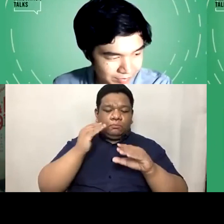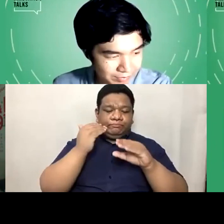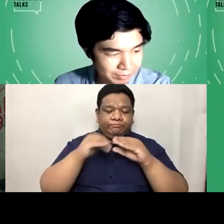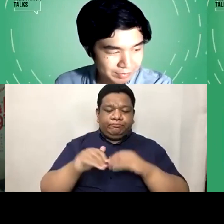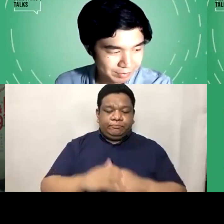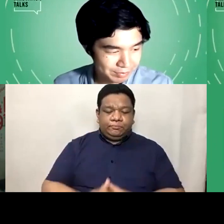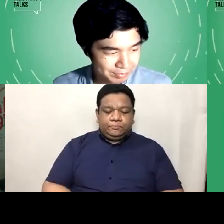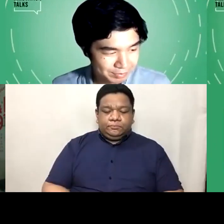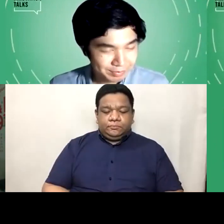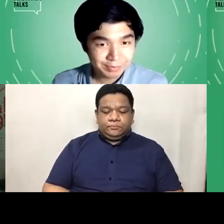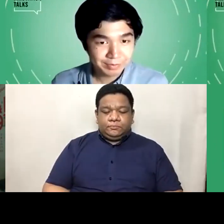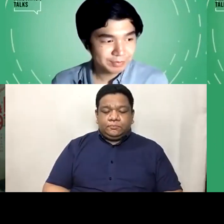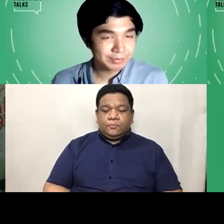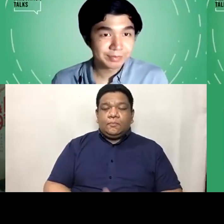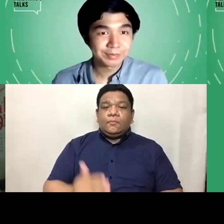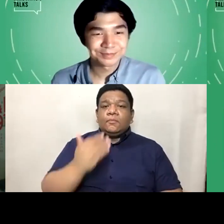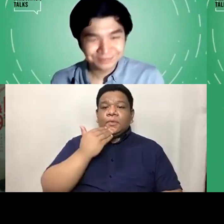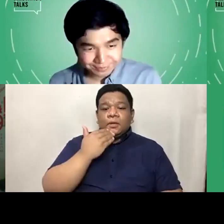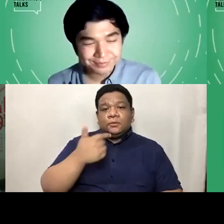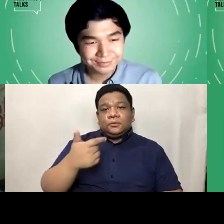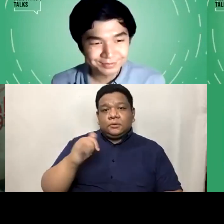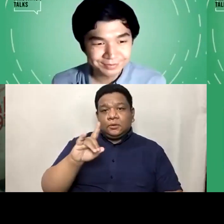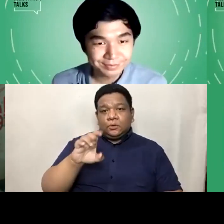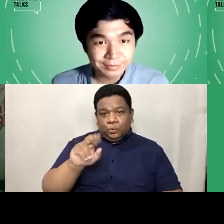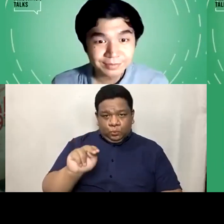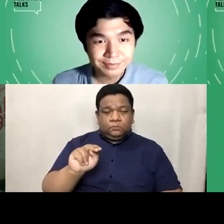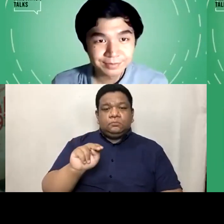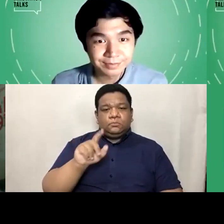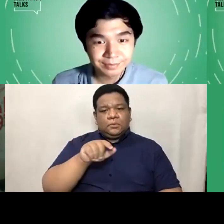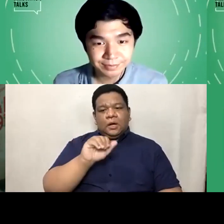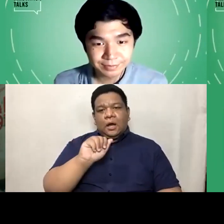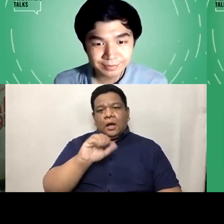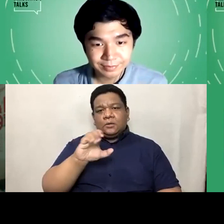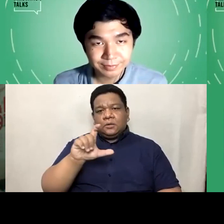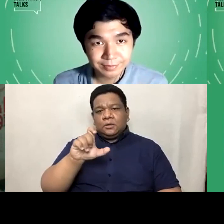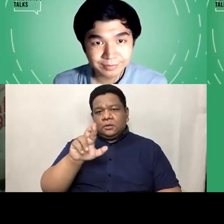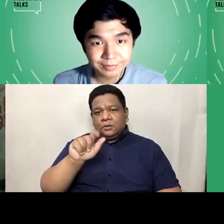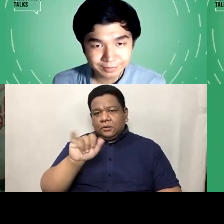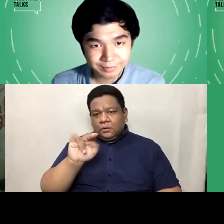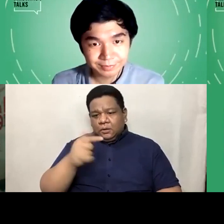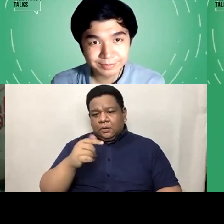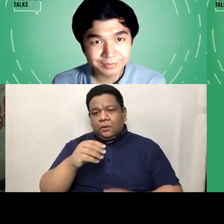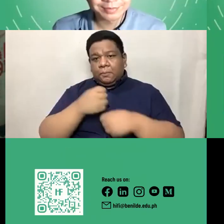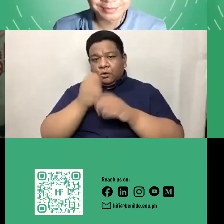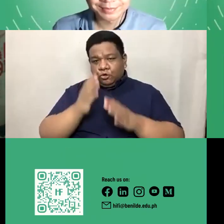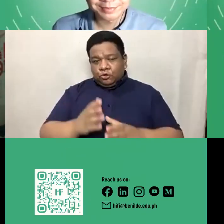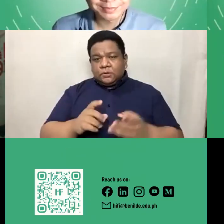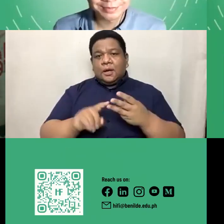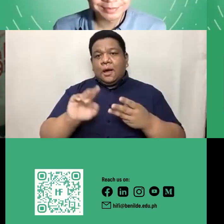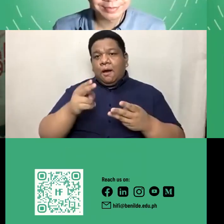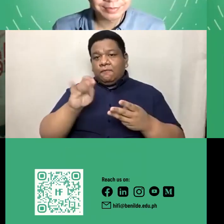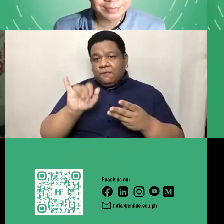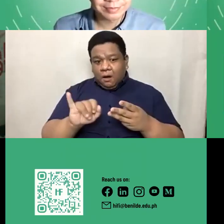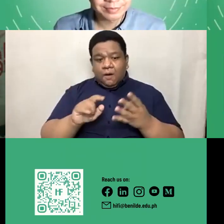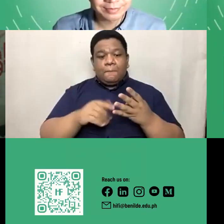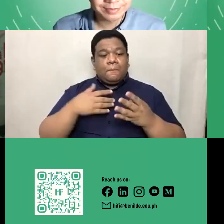Thank you again to Sir Gideon, Accelerating Makers HIFI team, and my partner, Renee, for